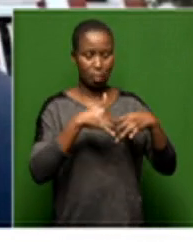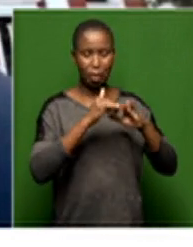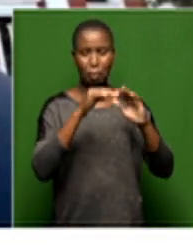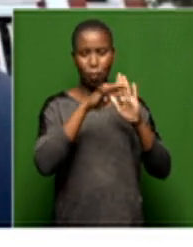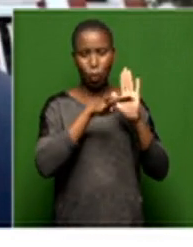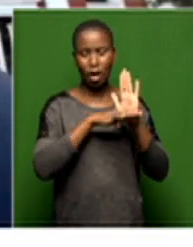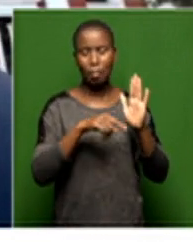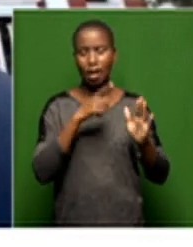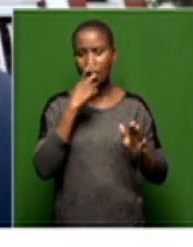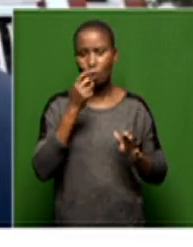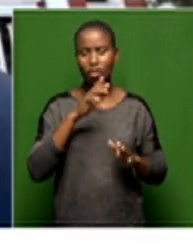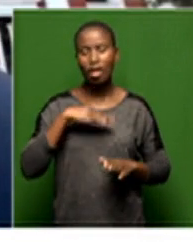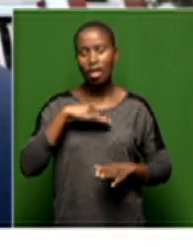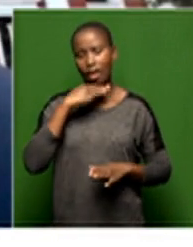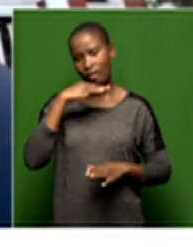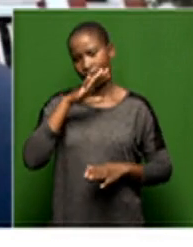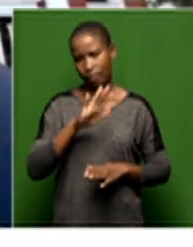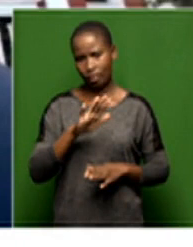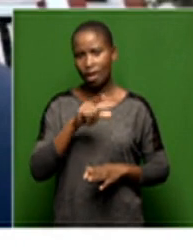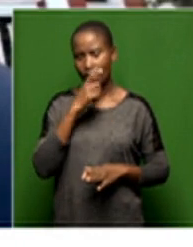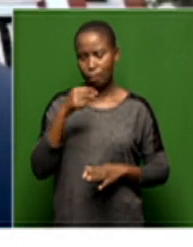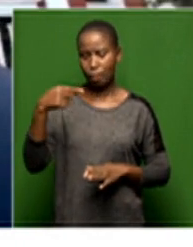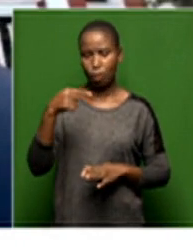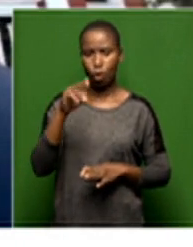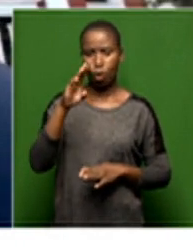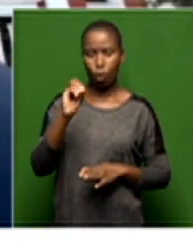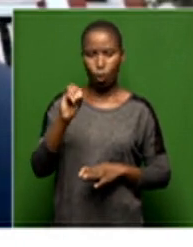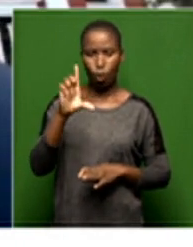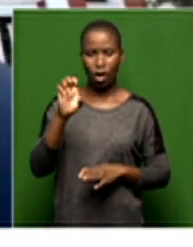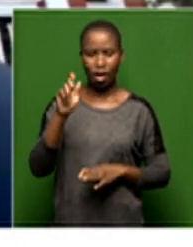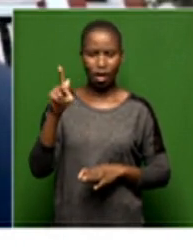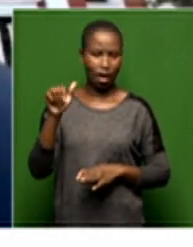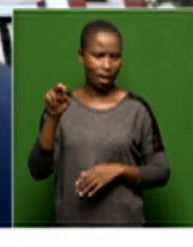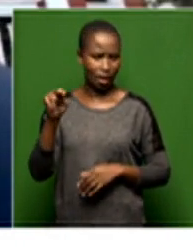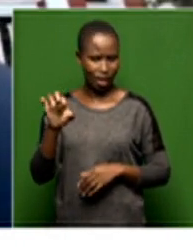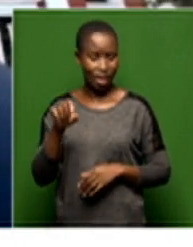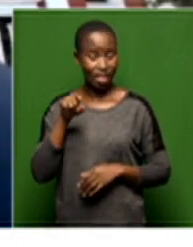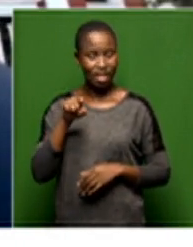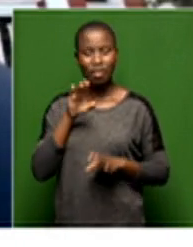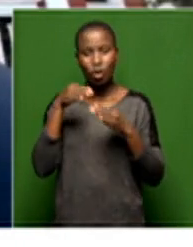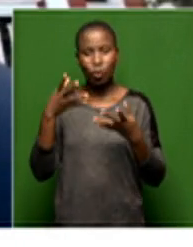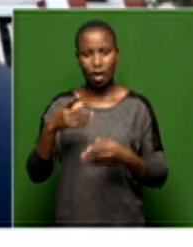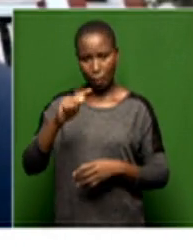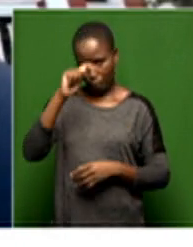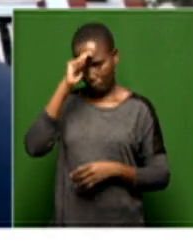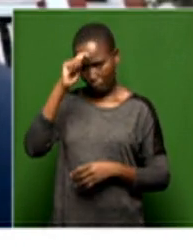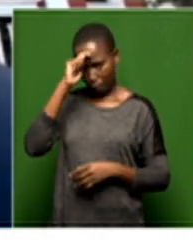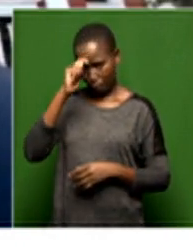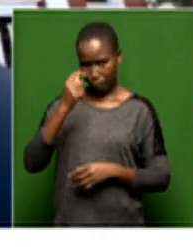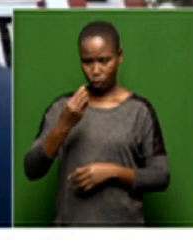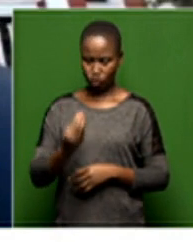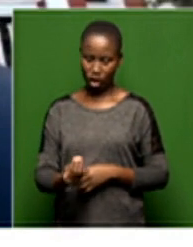means it's enough, where the major focus is on the boy child. We say it's enough